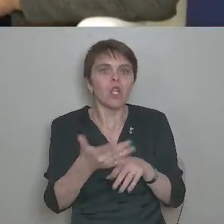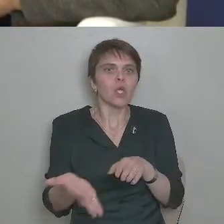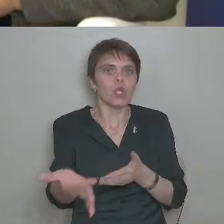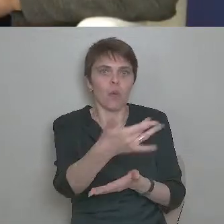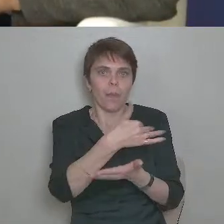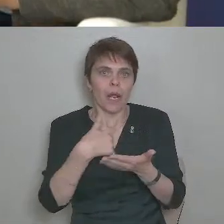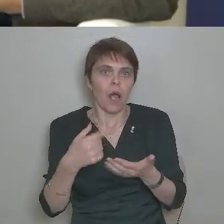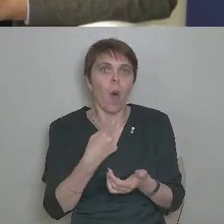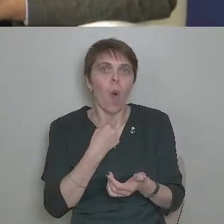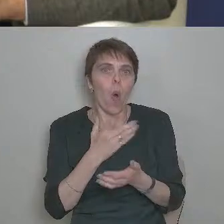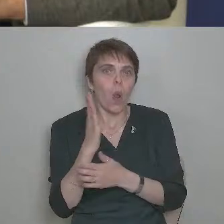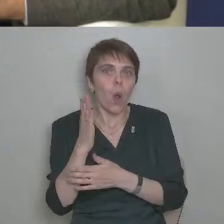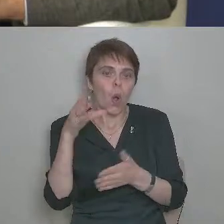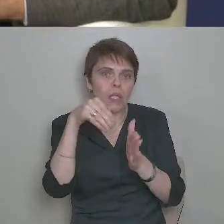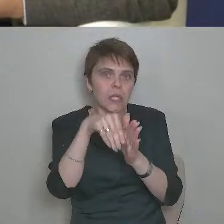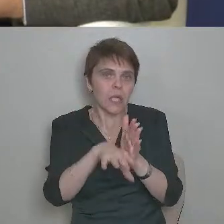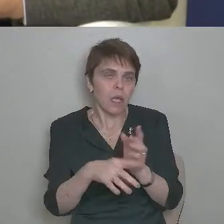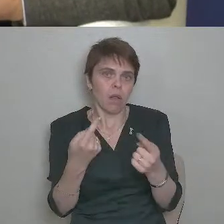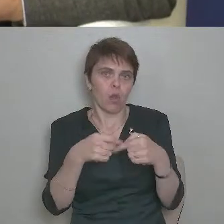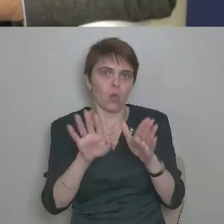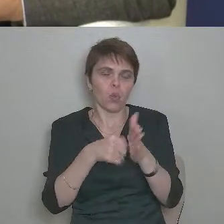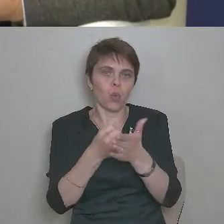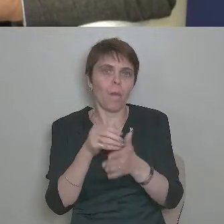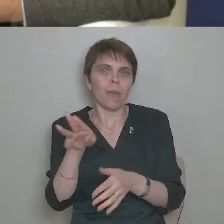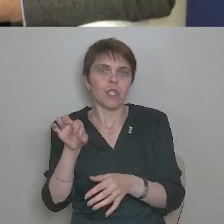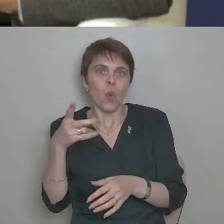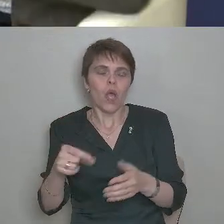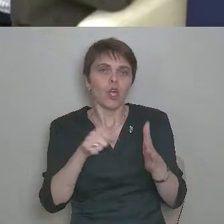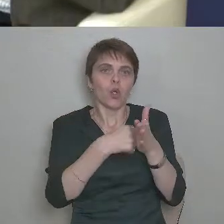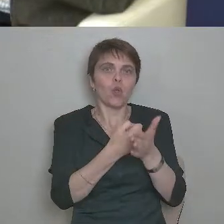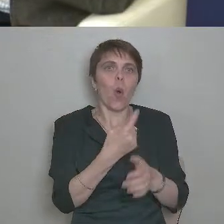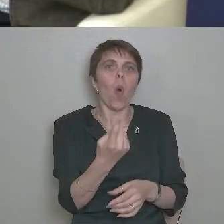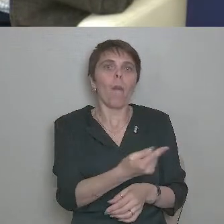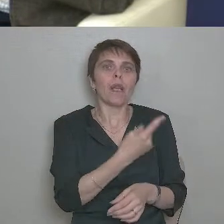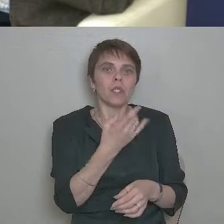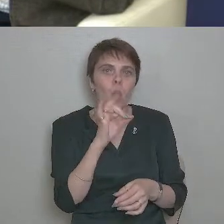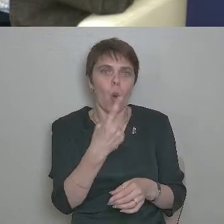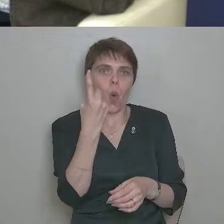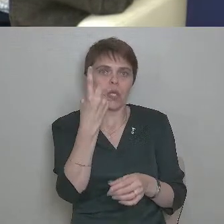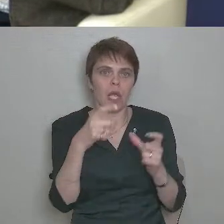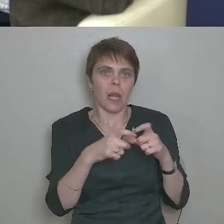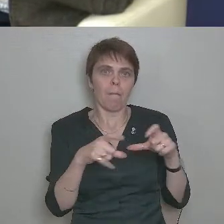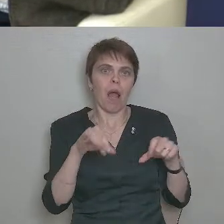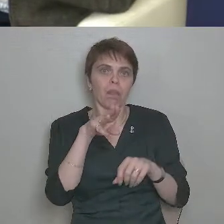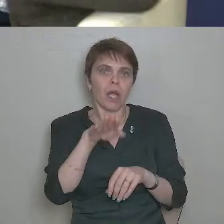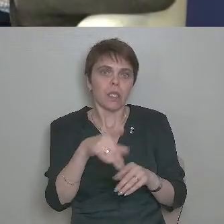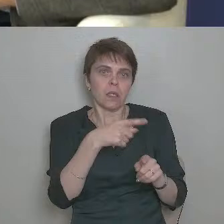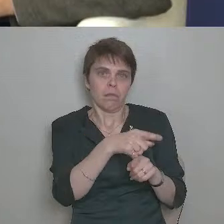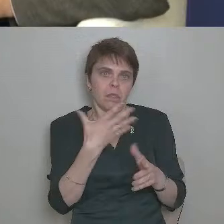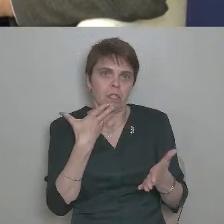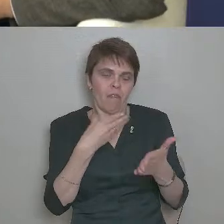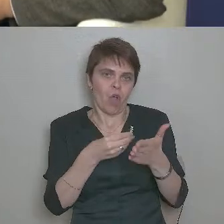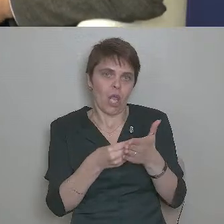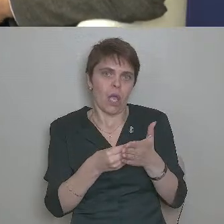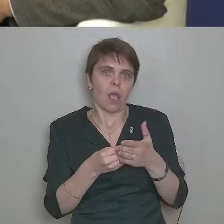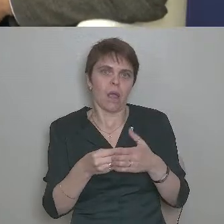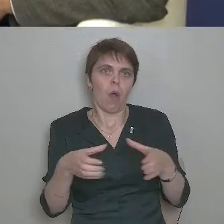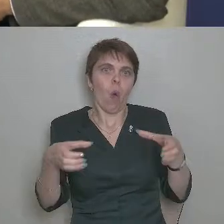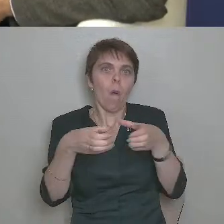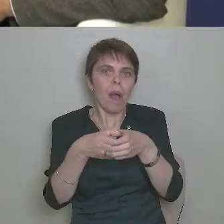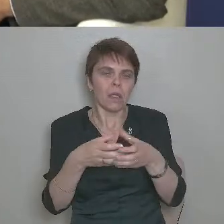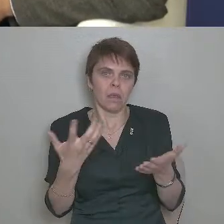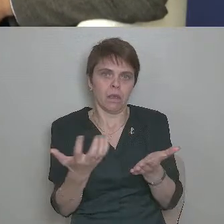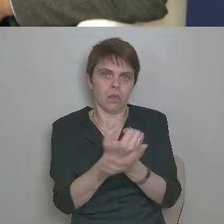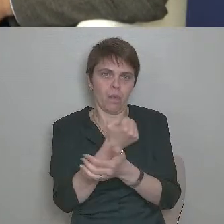reputable local politician is going to run, they will collect enough votes to both councils,